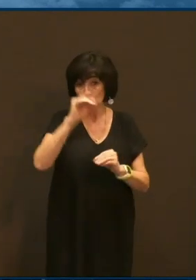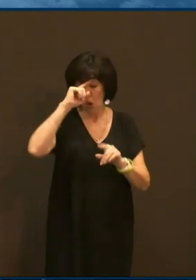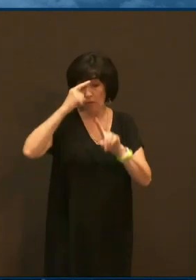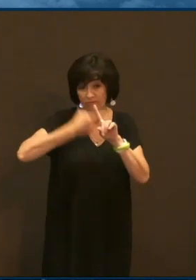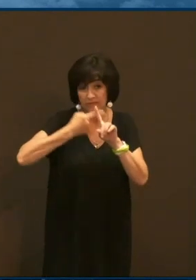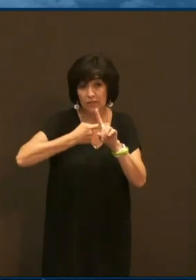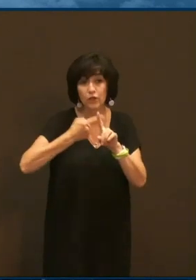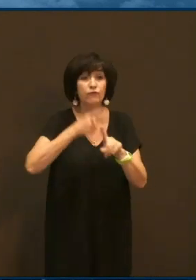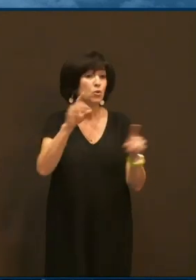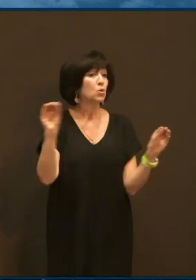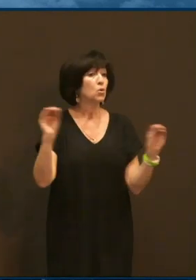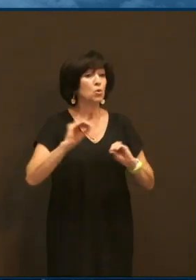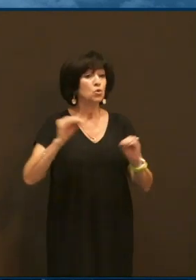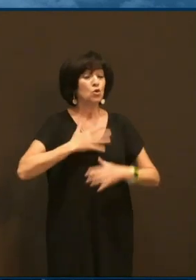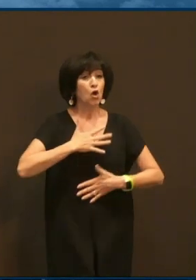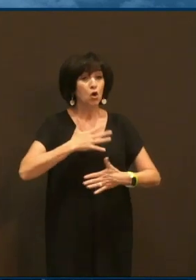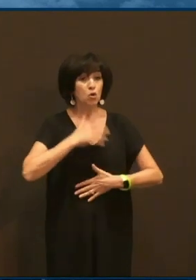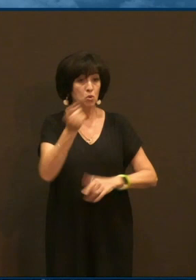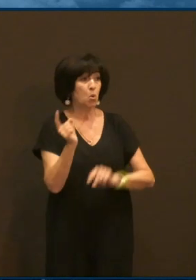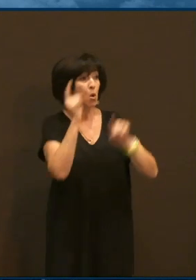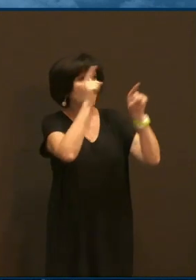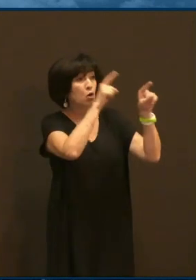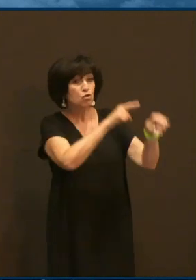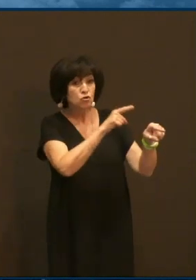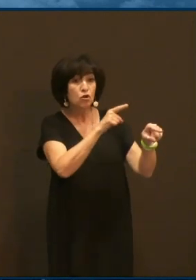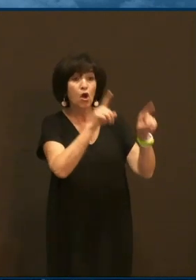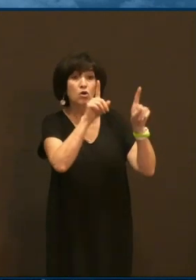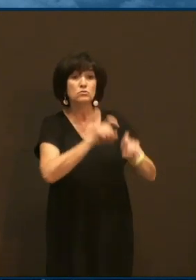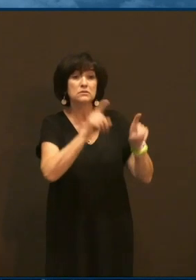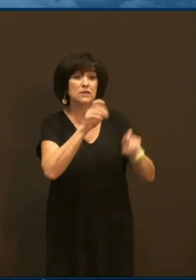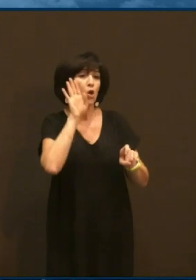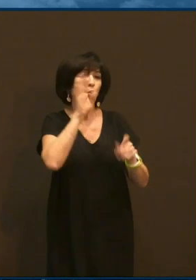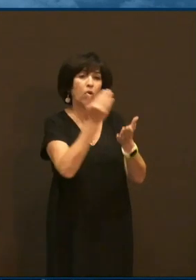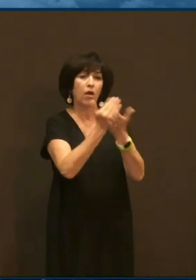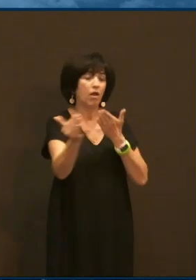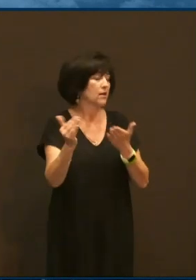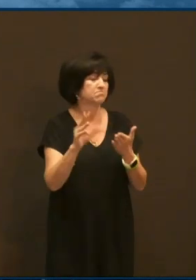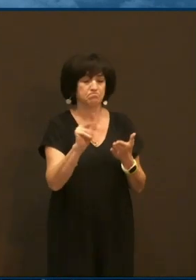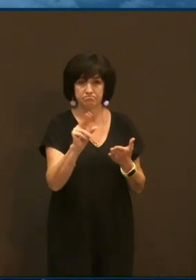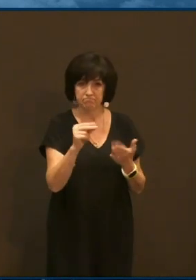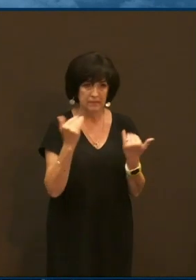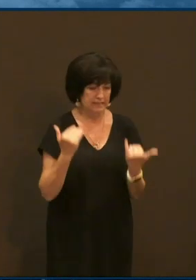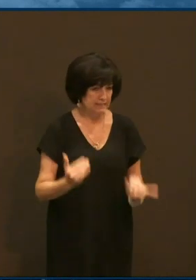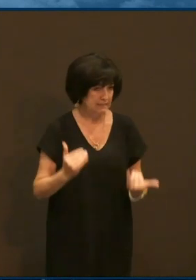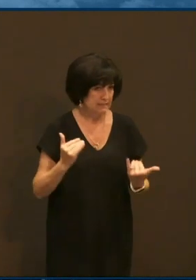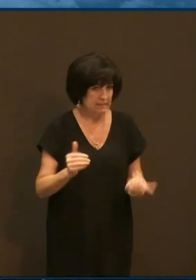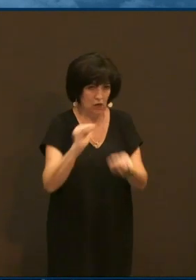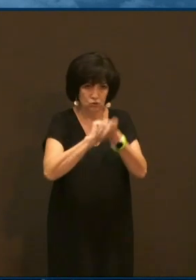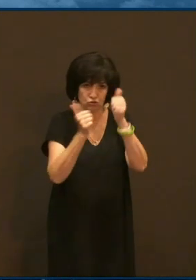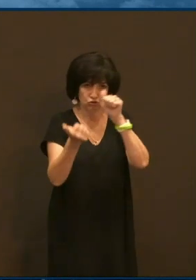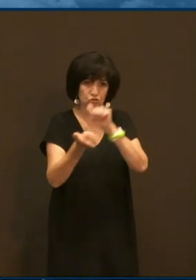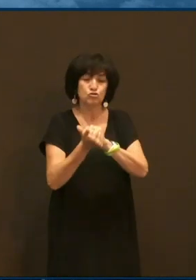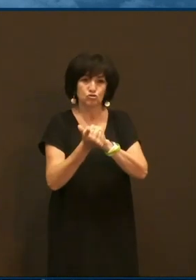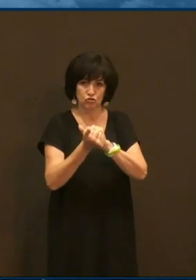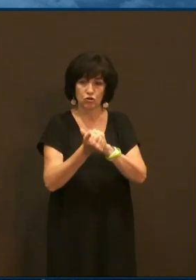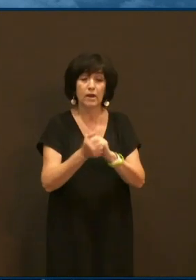the hospital, you're probably not going to get tested. You need a doctor's note. Now we want everybody to get tested. And I think we need to make sure that message is getting out there